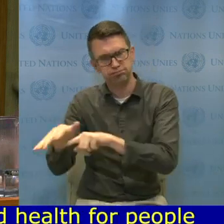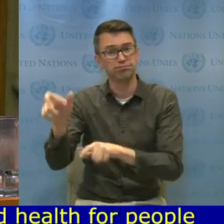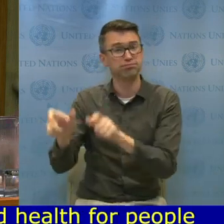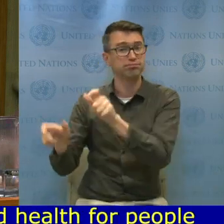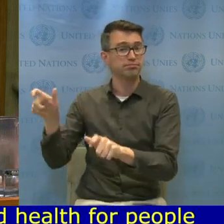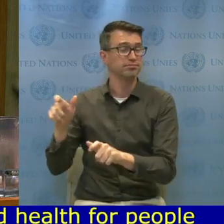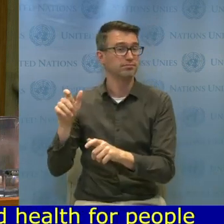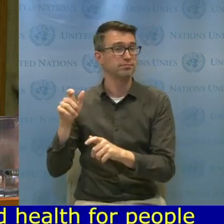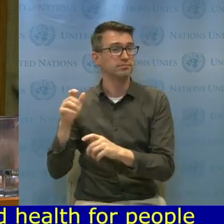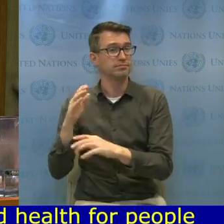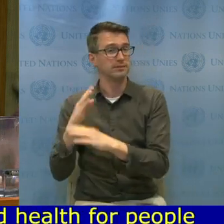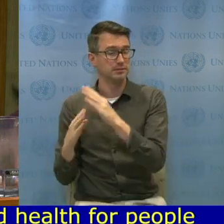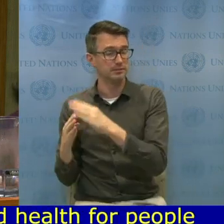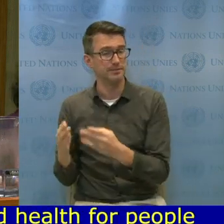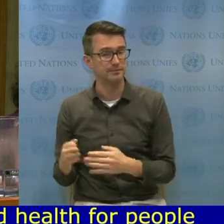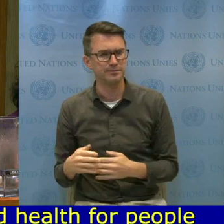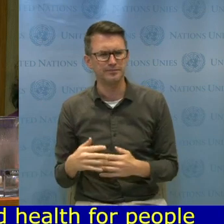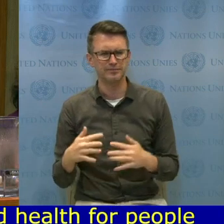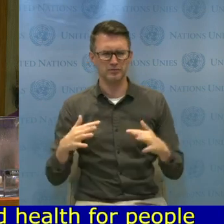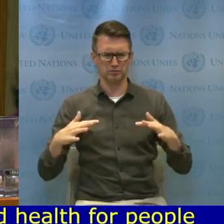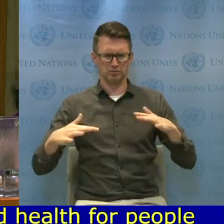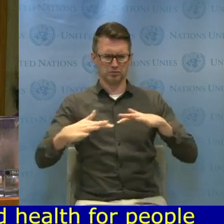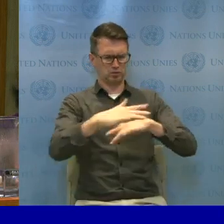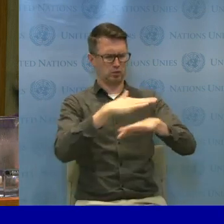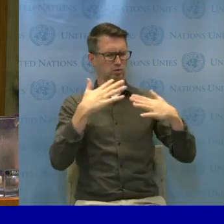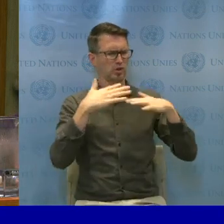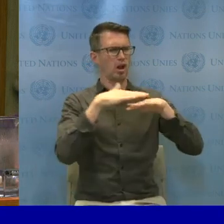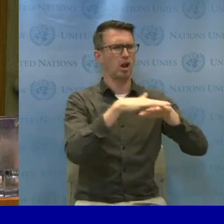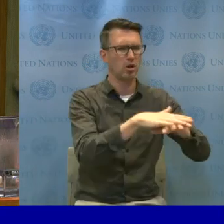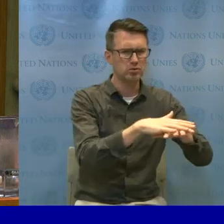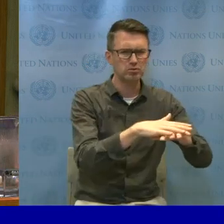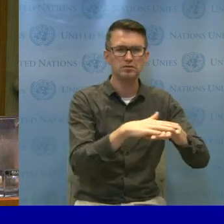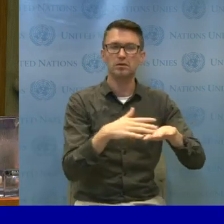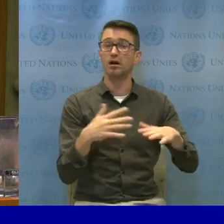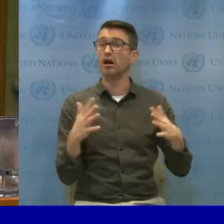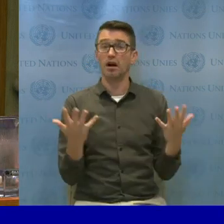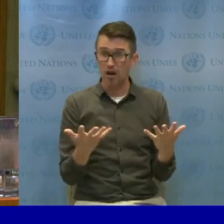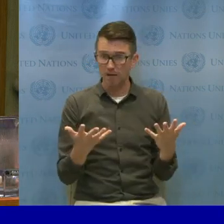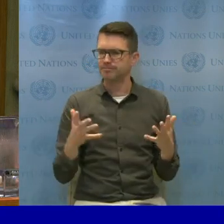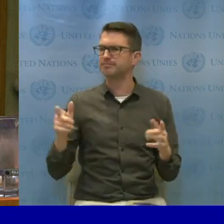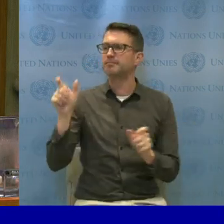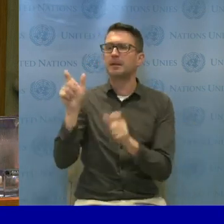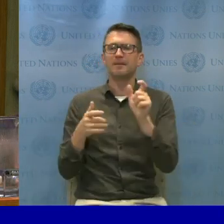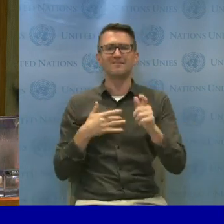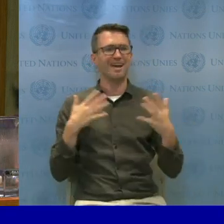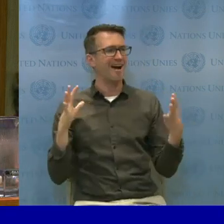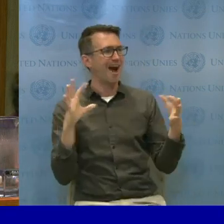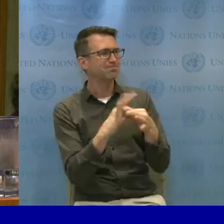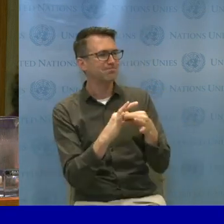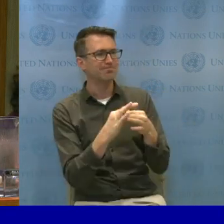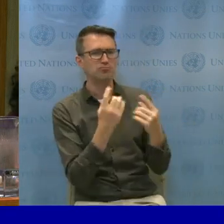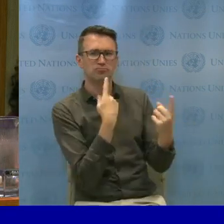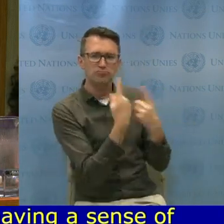belonging, being accepted in the community, having a role in the community,